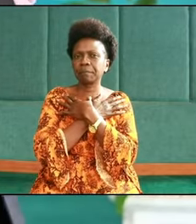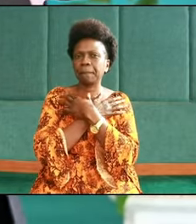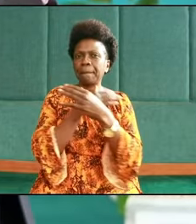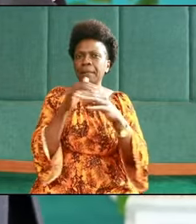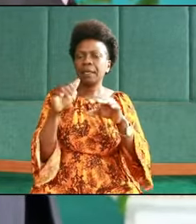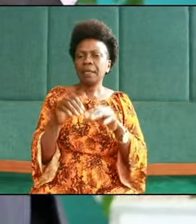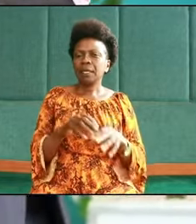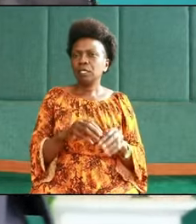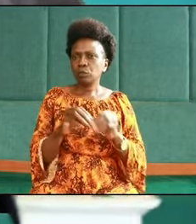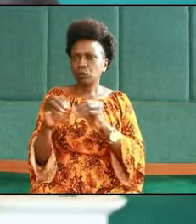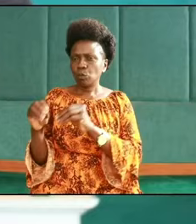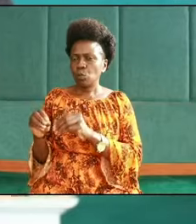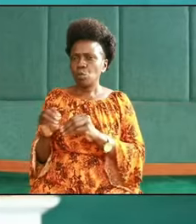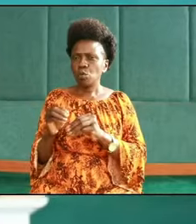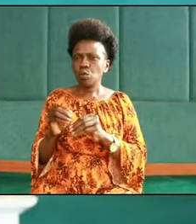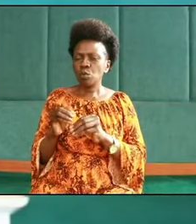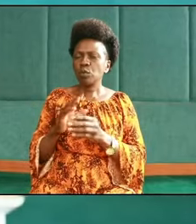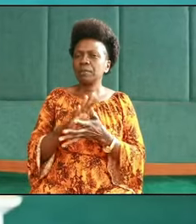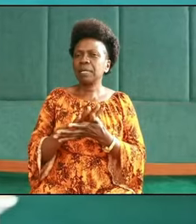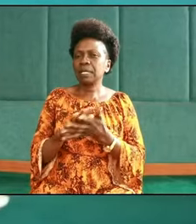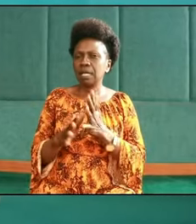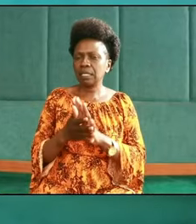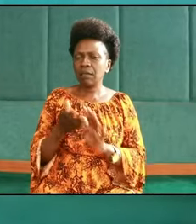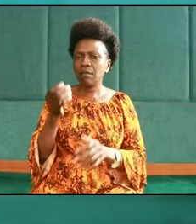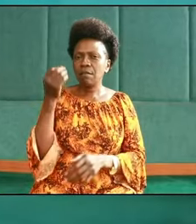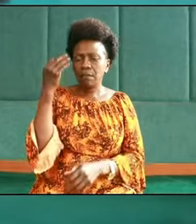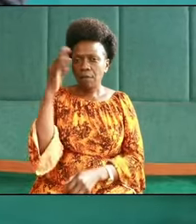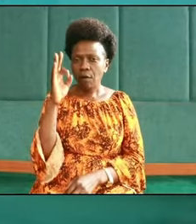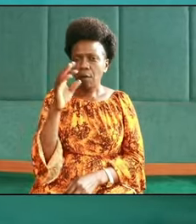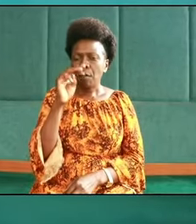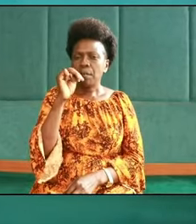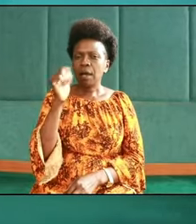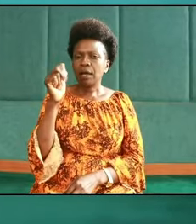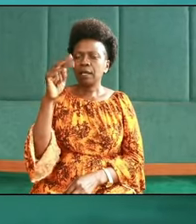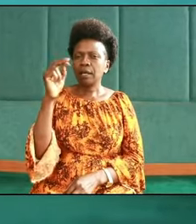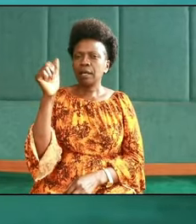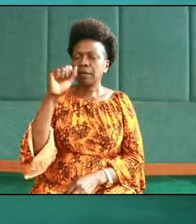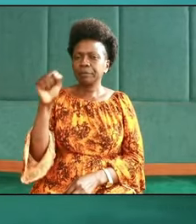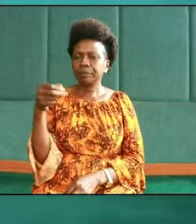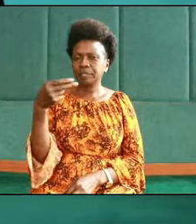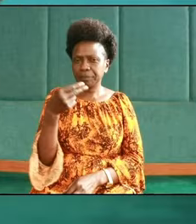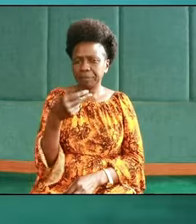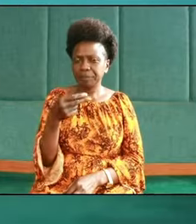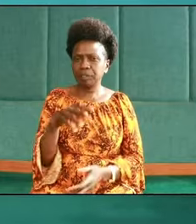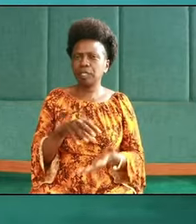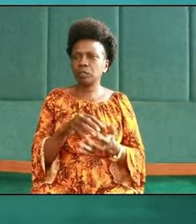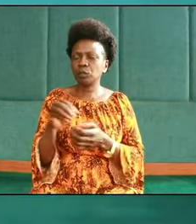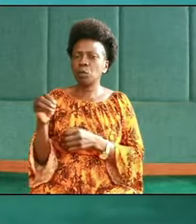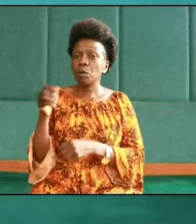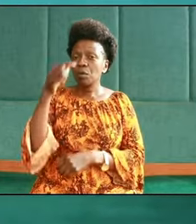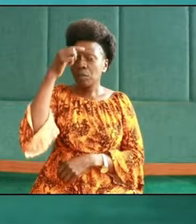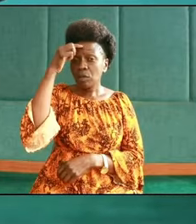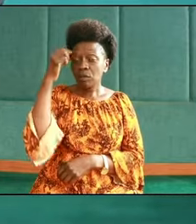it took repentance for Manasseh. It took repentance because